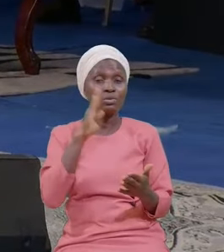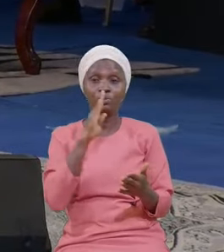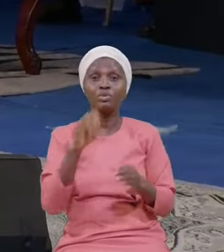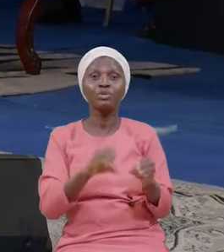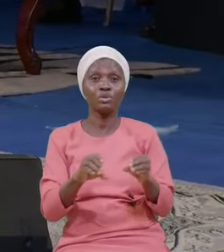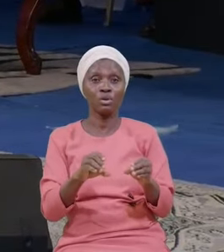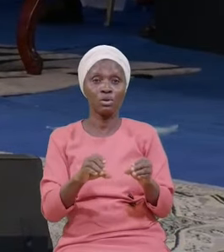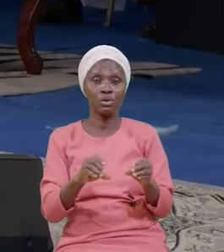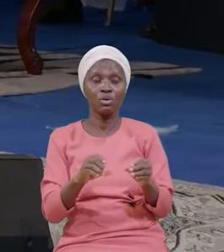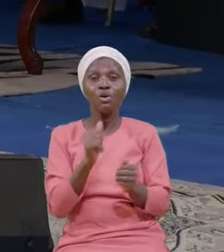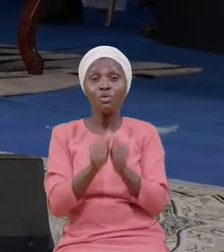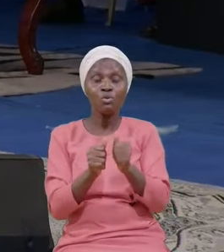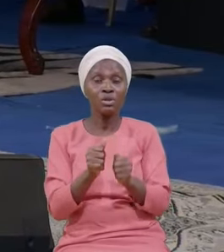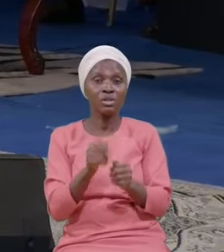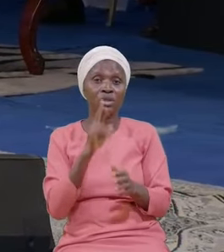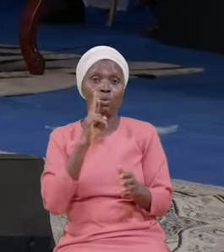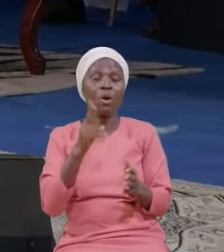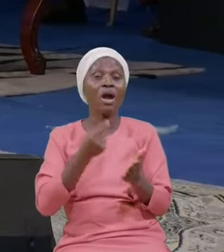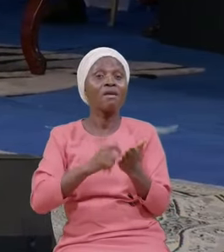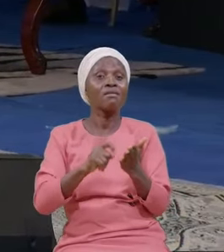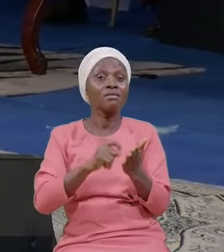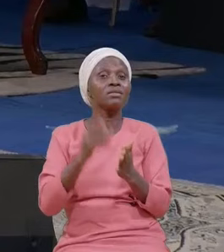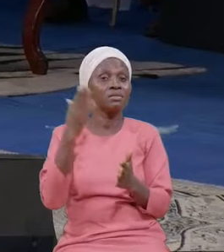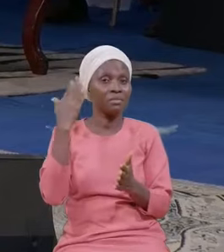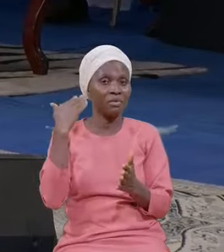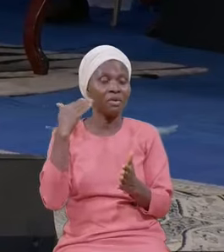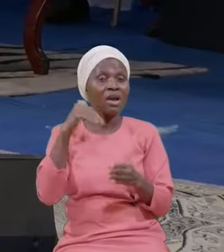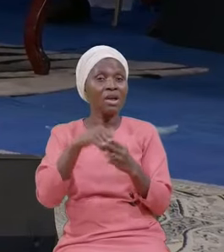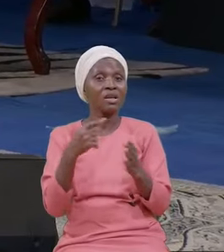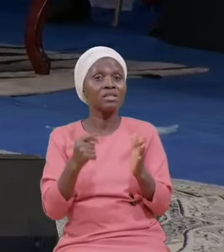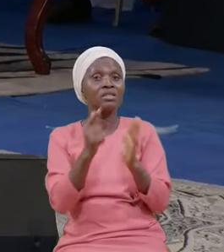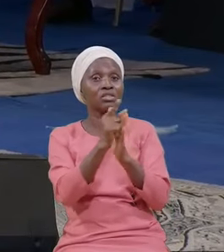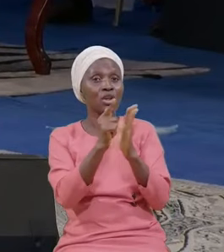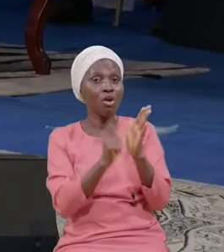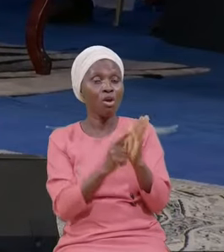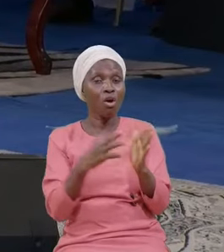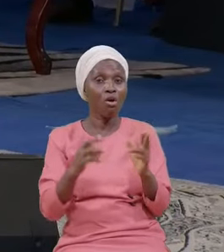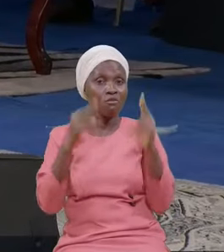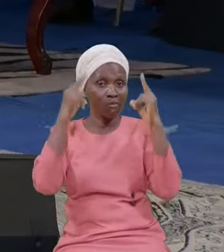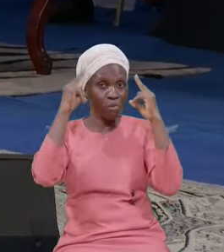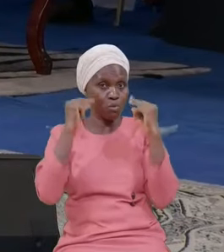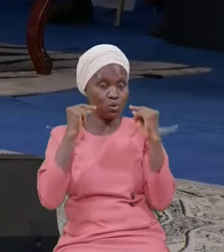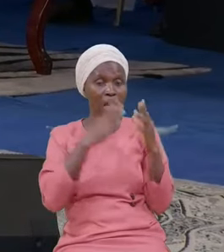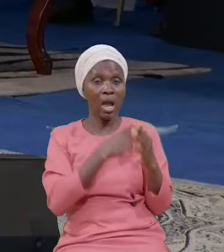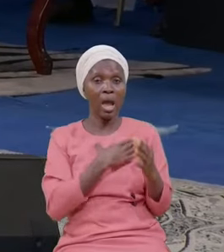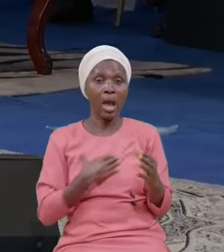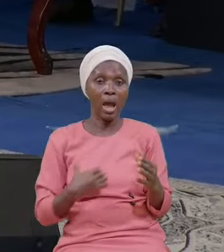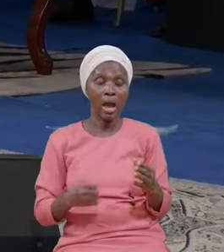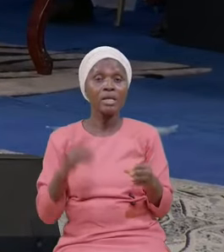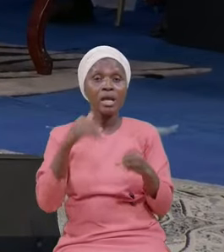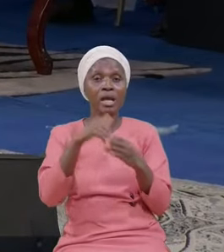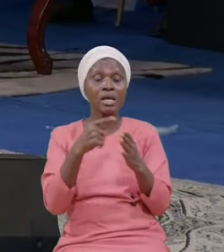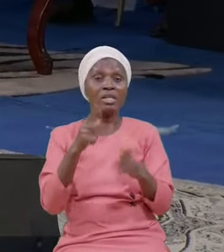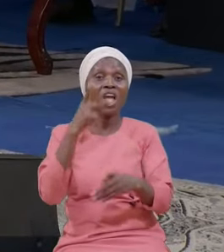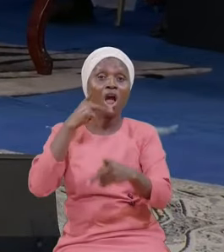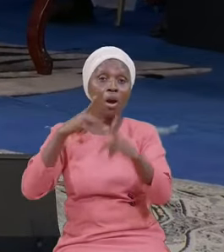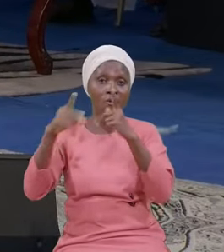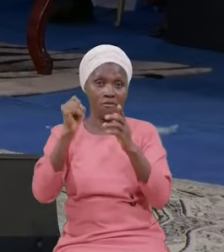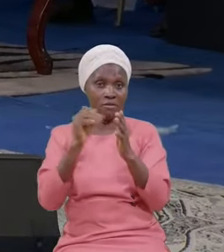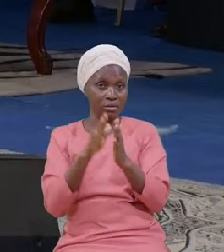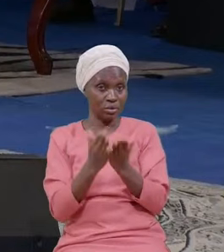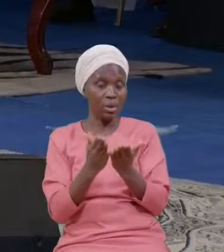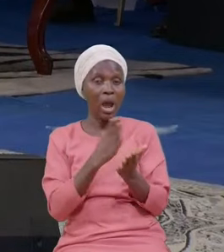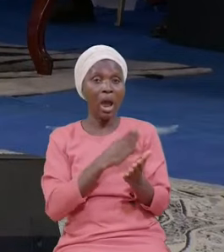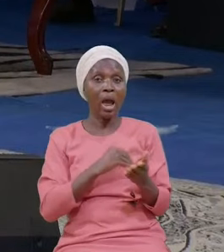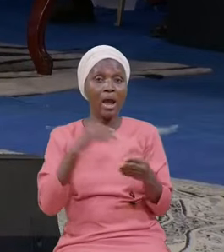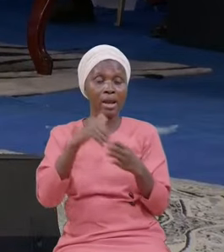which were written in the law of Moses and in the prophets and in the